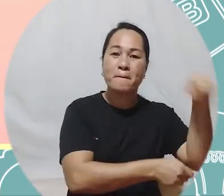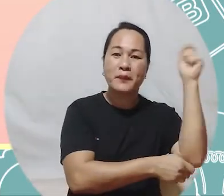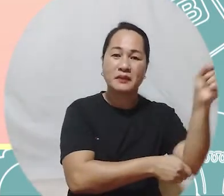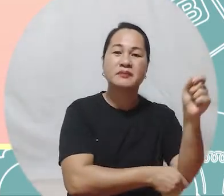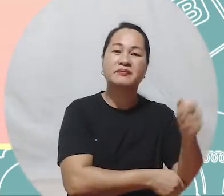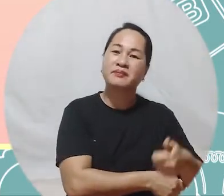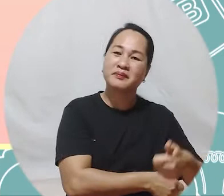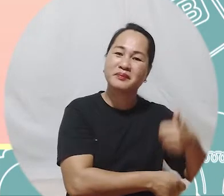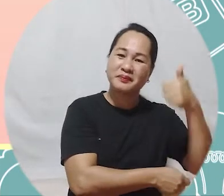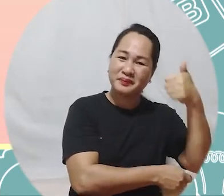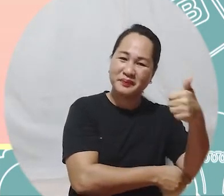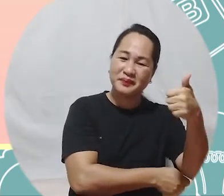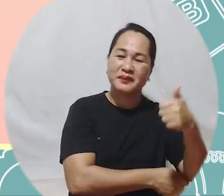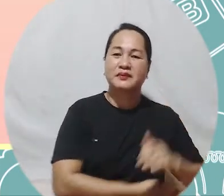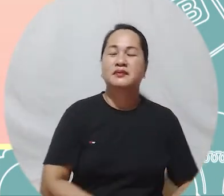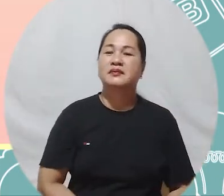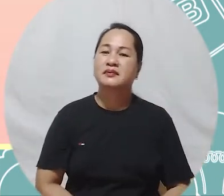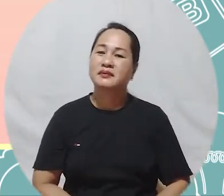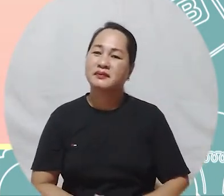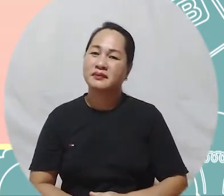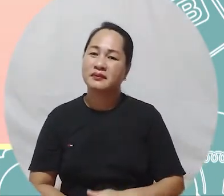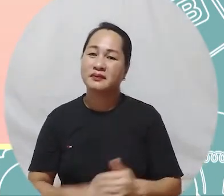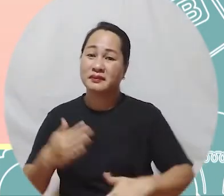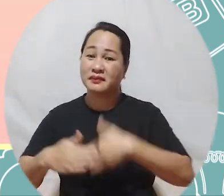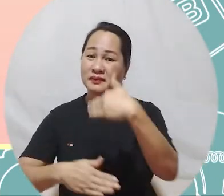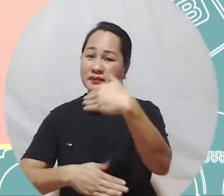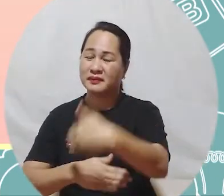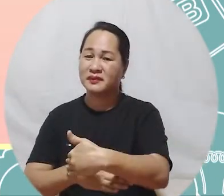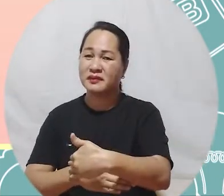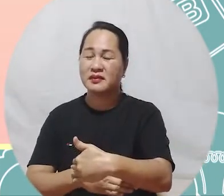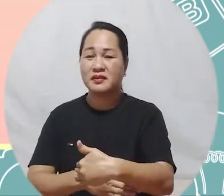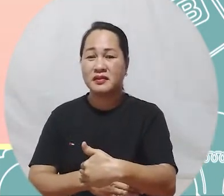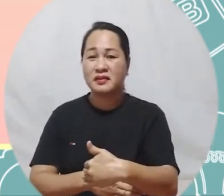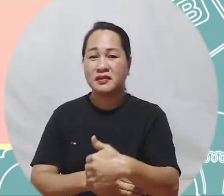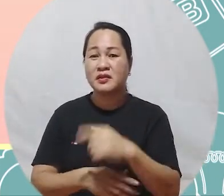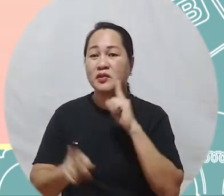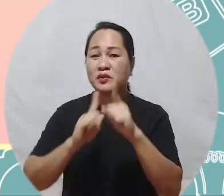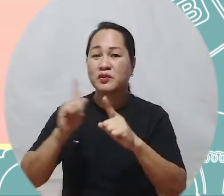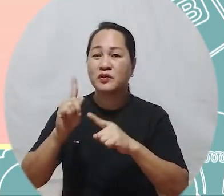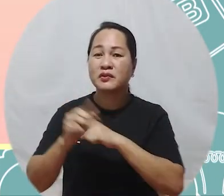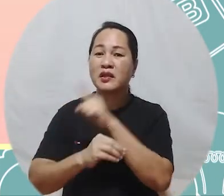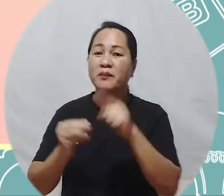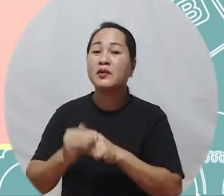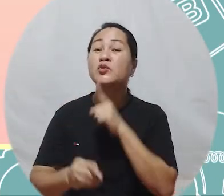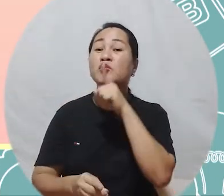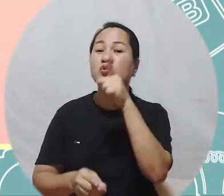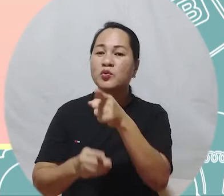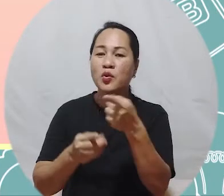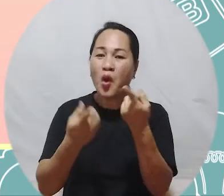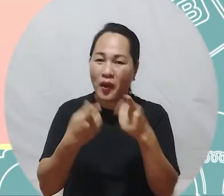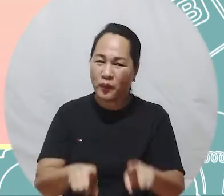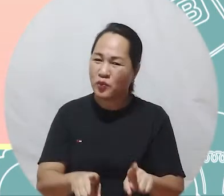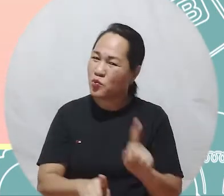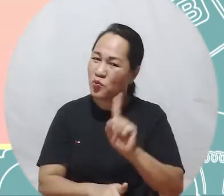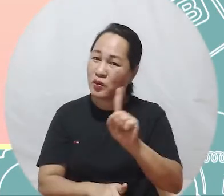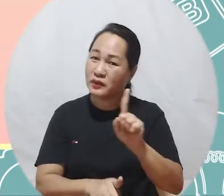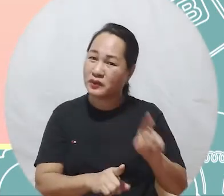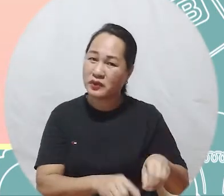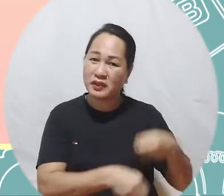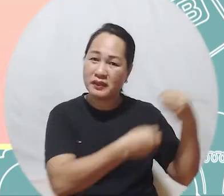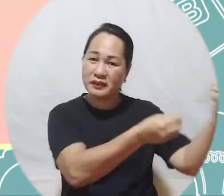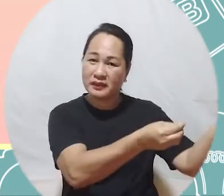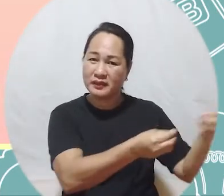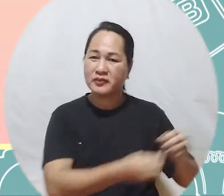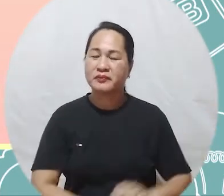it. Good job! How about this one? It talks about true events. What should we